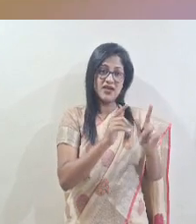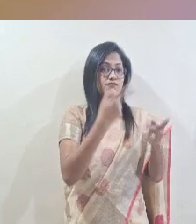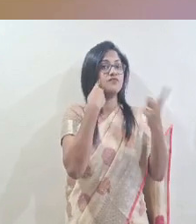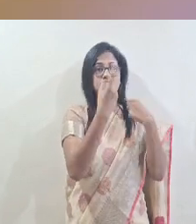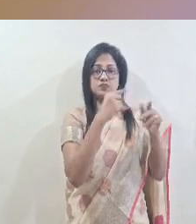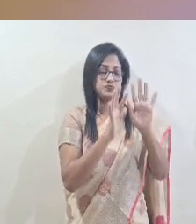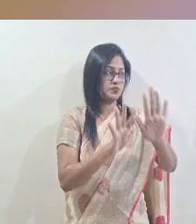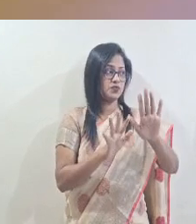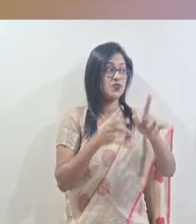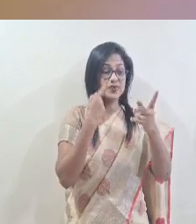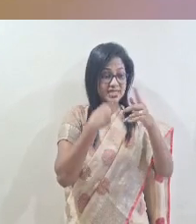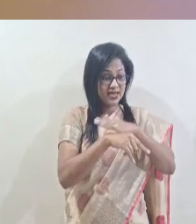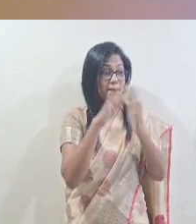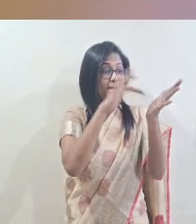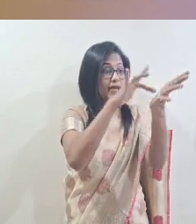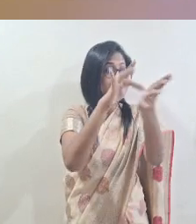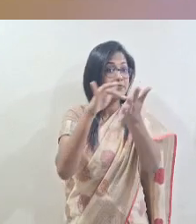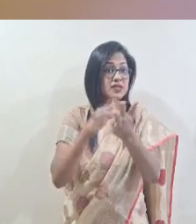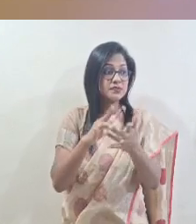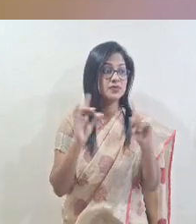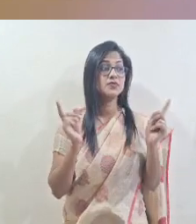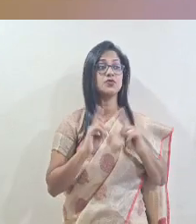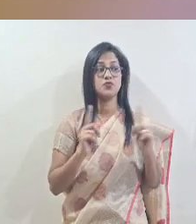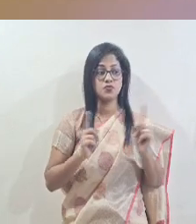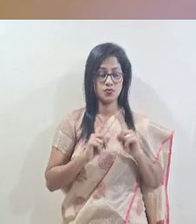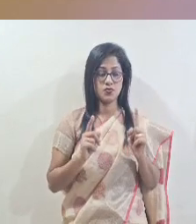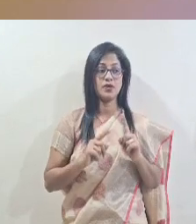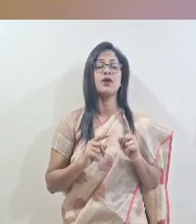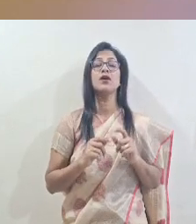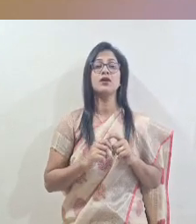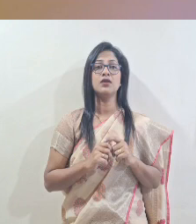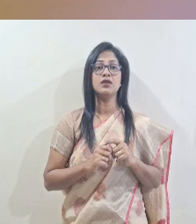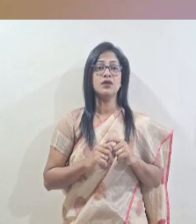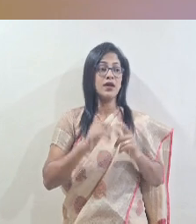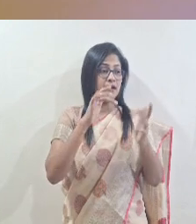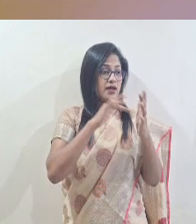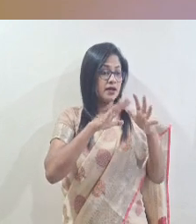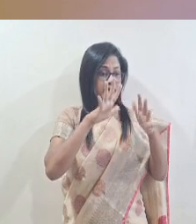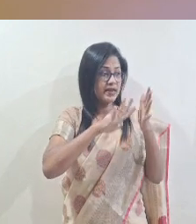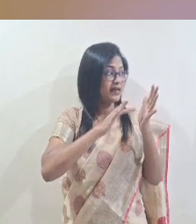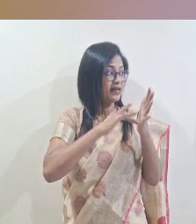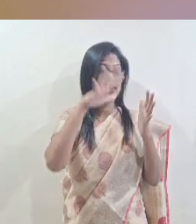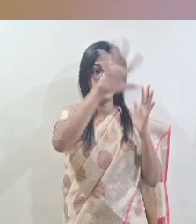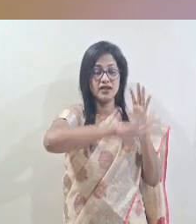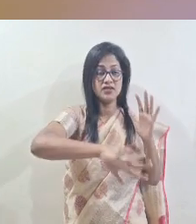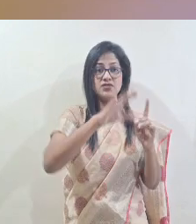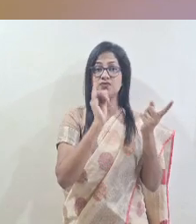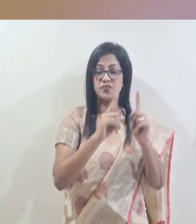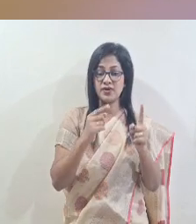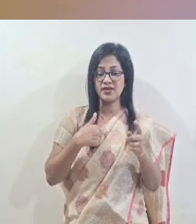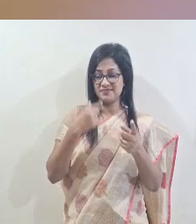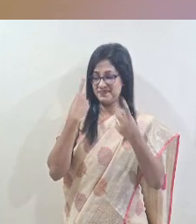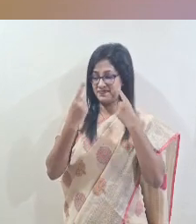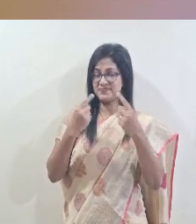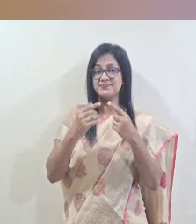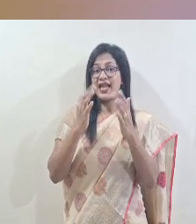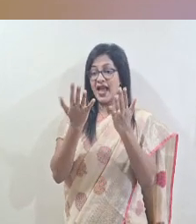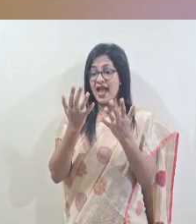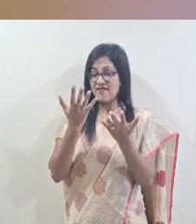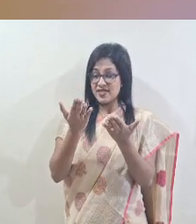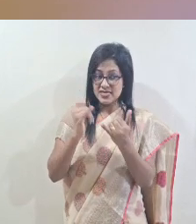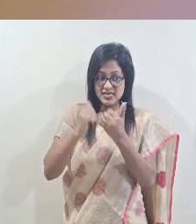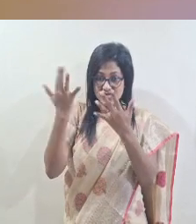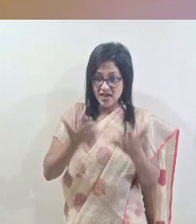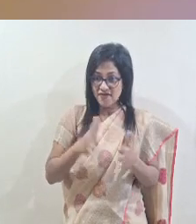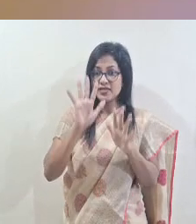we wanted to check where all the locations are falling on this region. Second, we considered the existing facilities. We